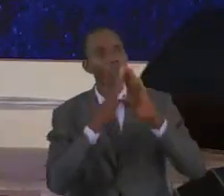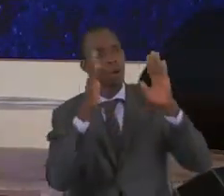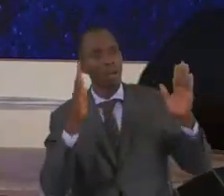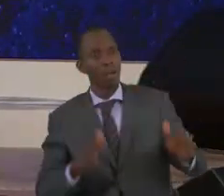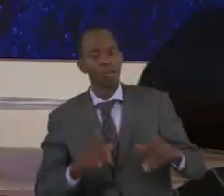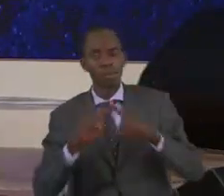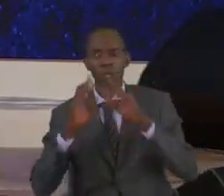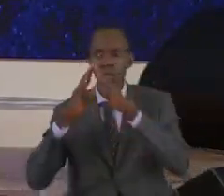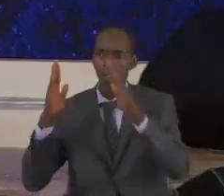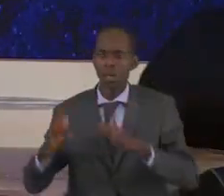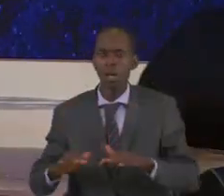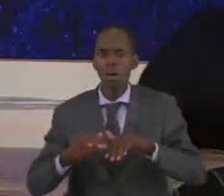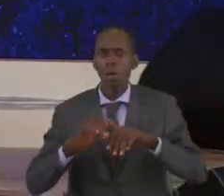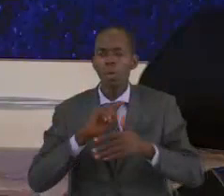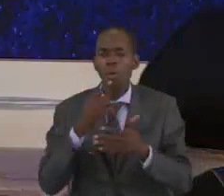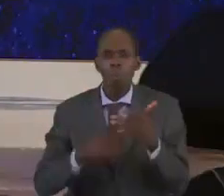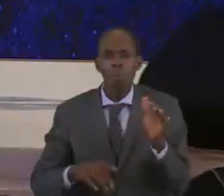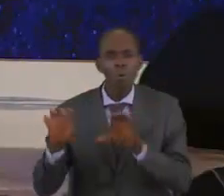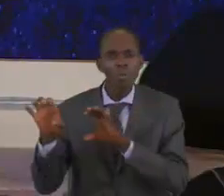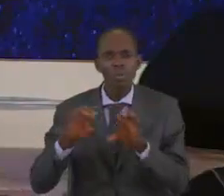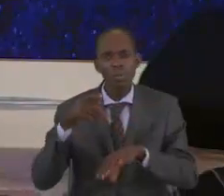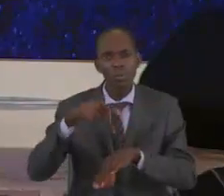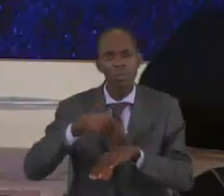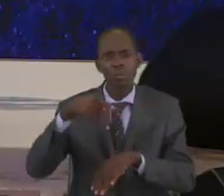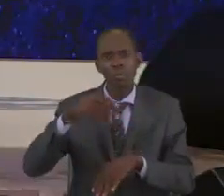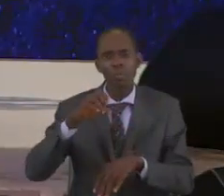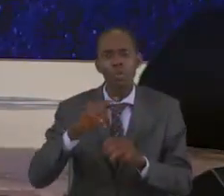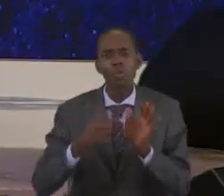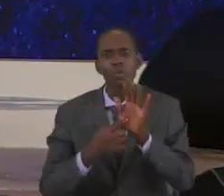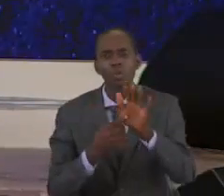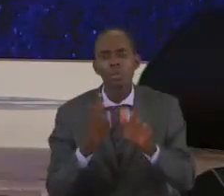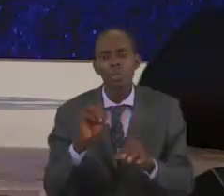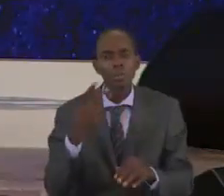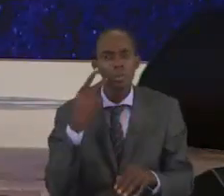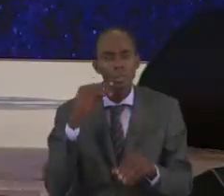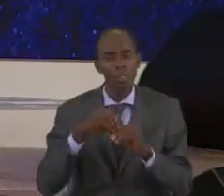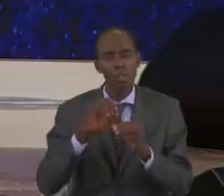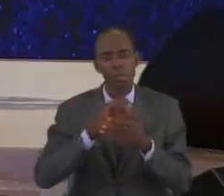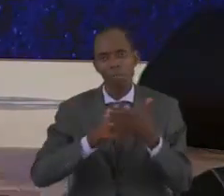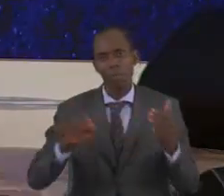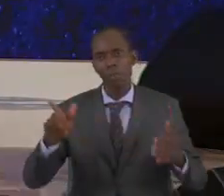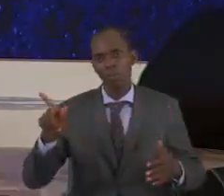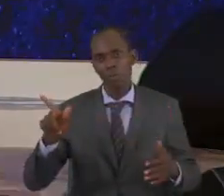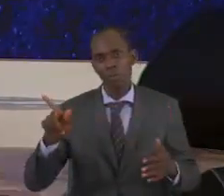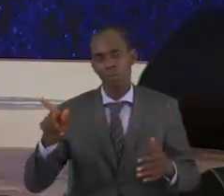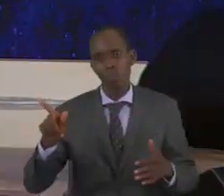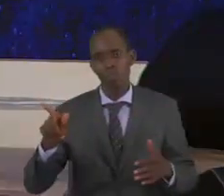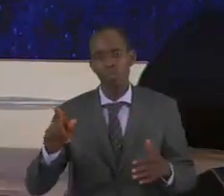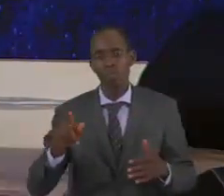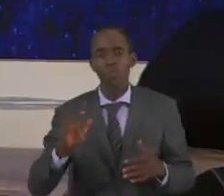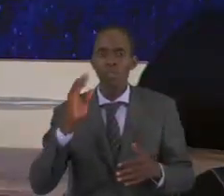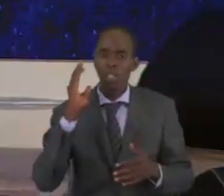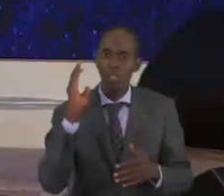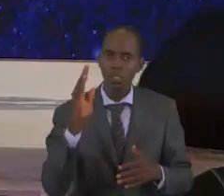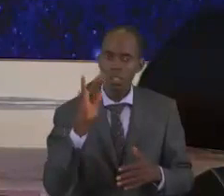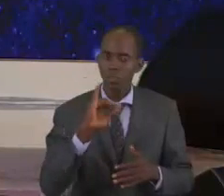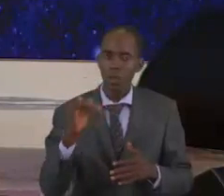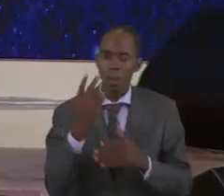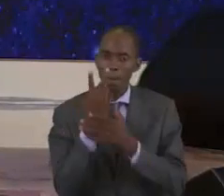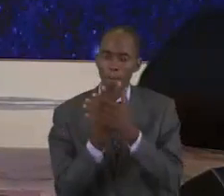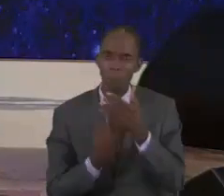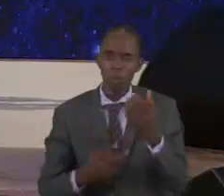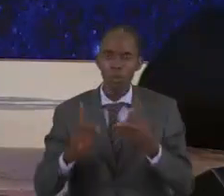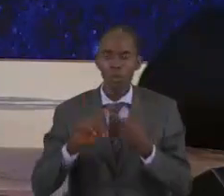house. What did he show them? What did he reveal to them? Verse 21, it says, testifying both to